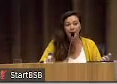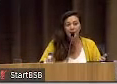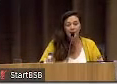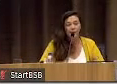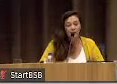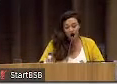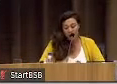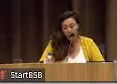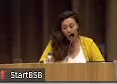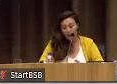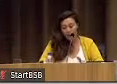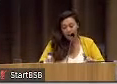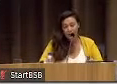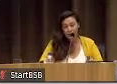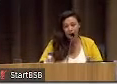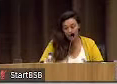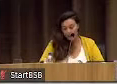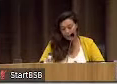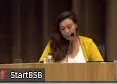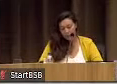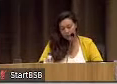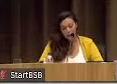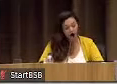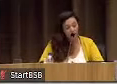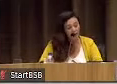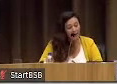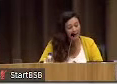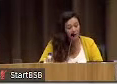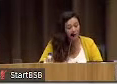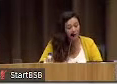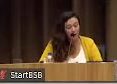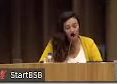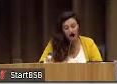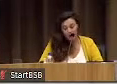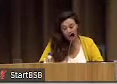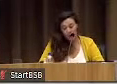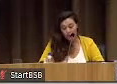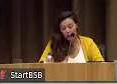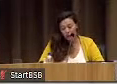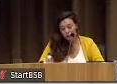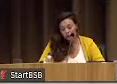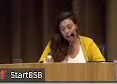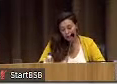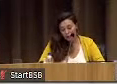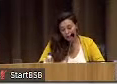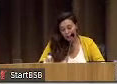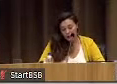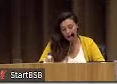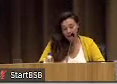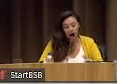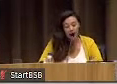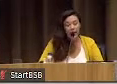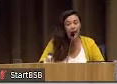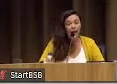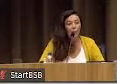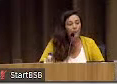committee management of digital health and the National Council of